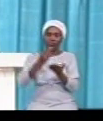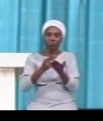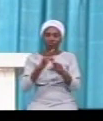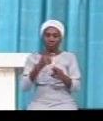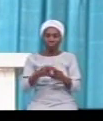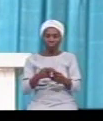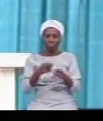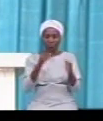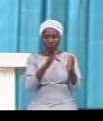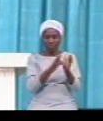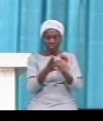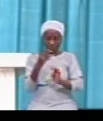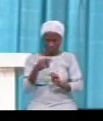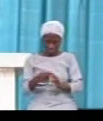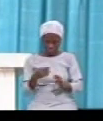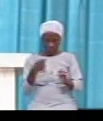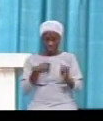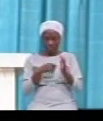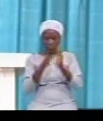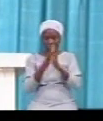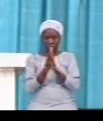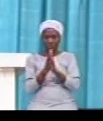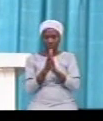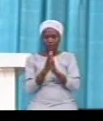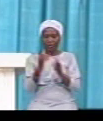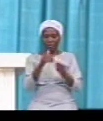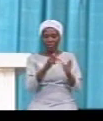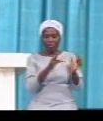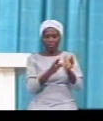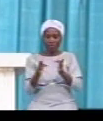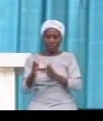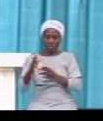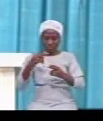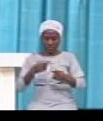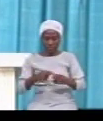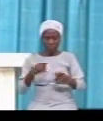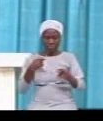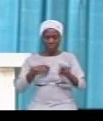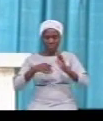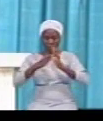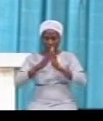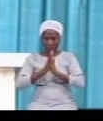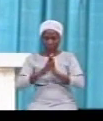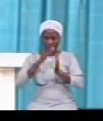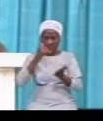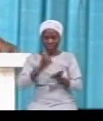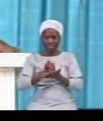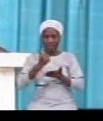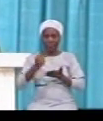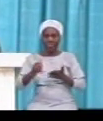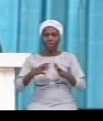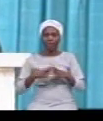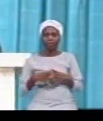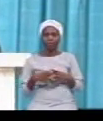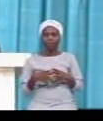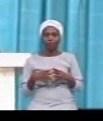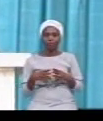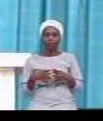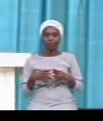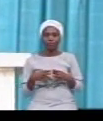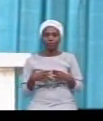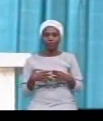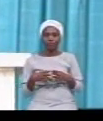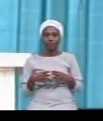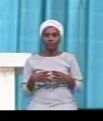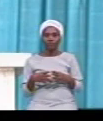pray. In Jesus' name we pray. I want a better amen. We want